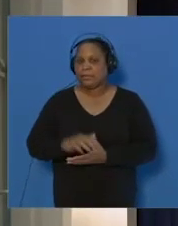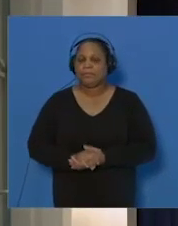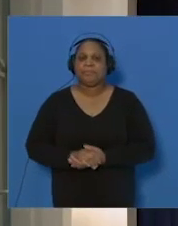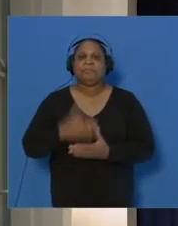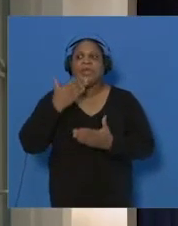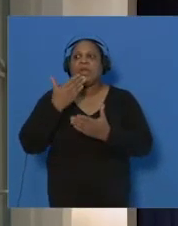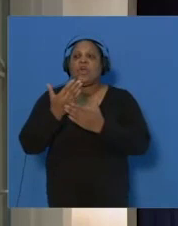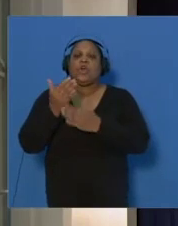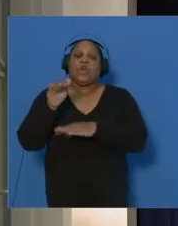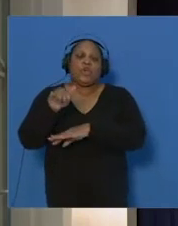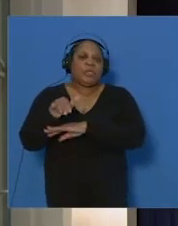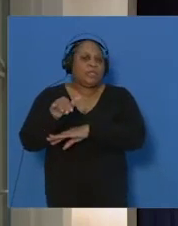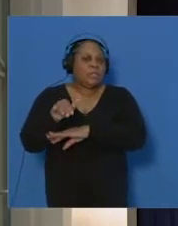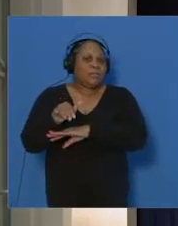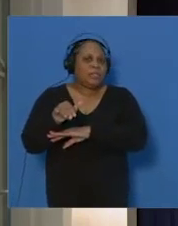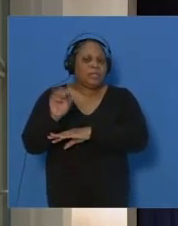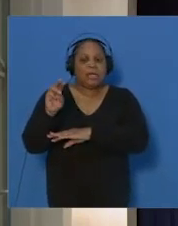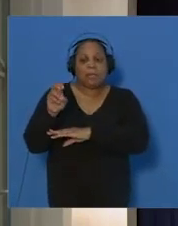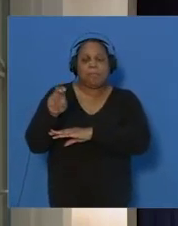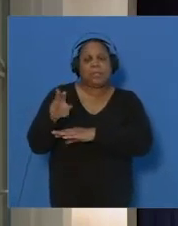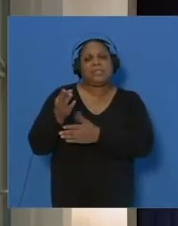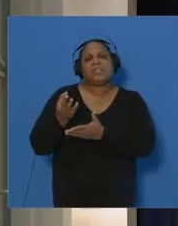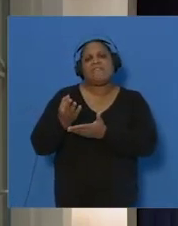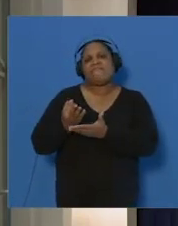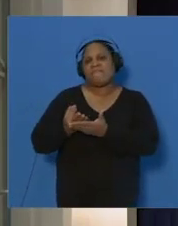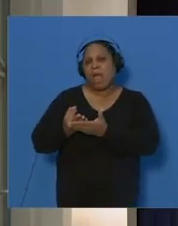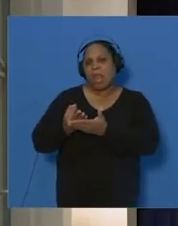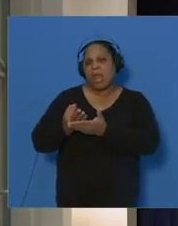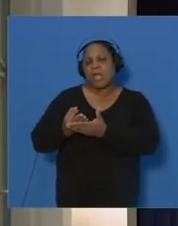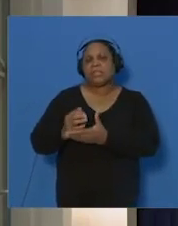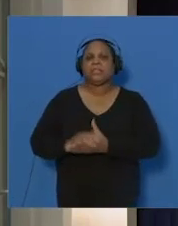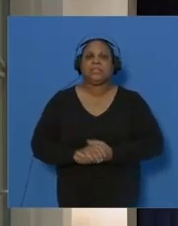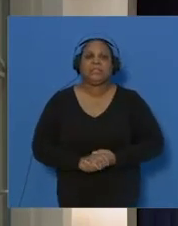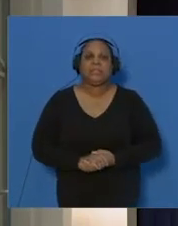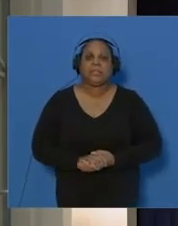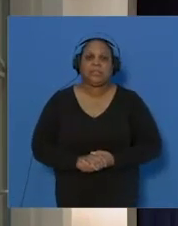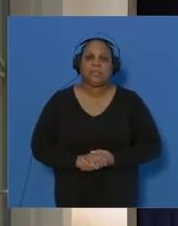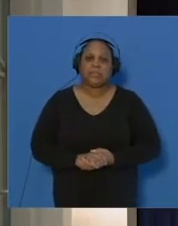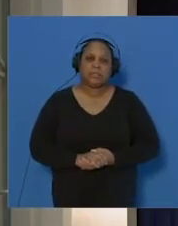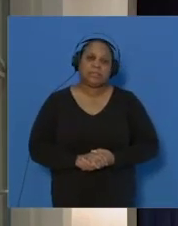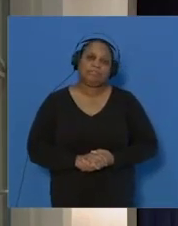Good evening, Minister of Finance.